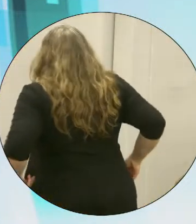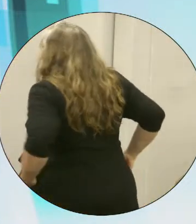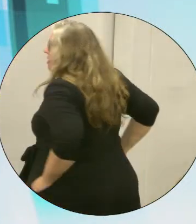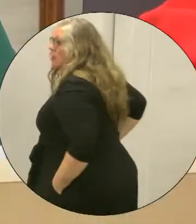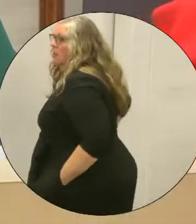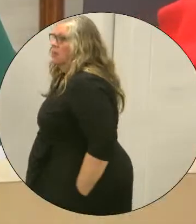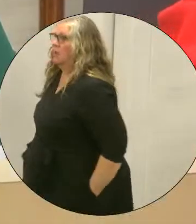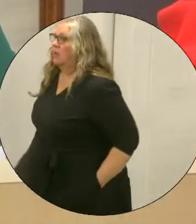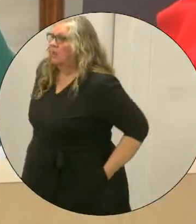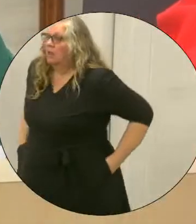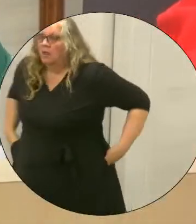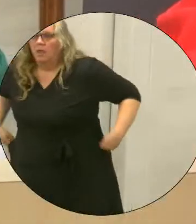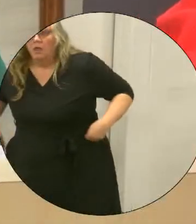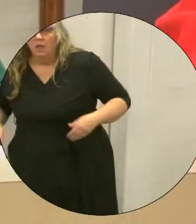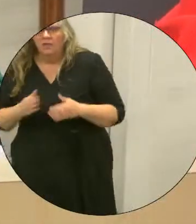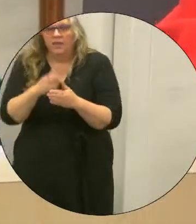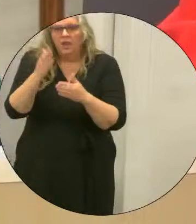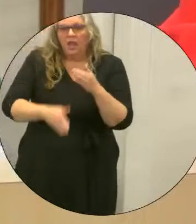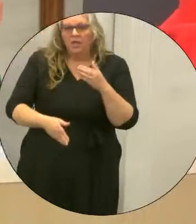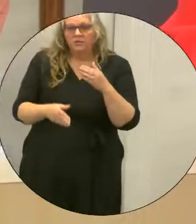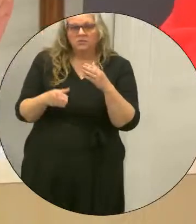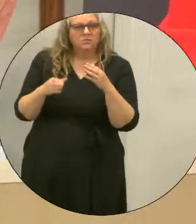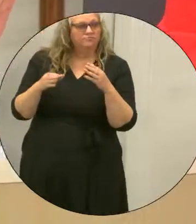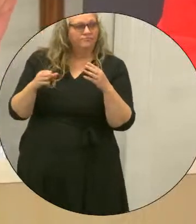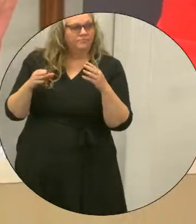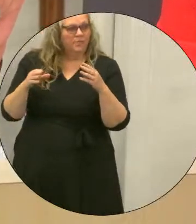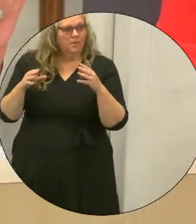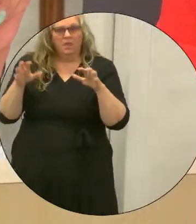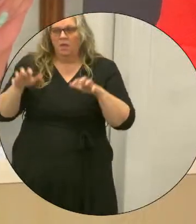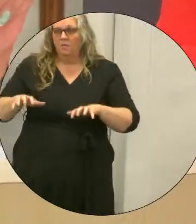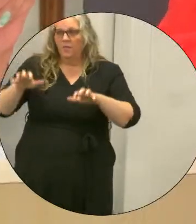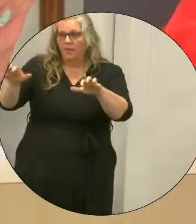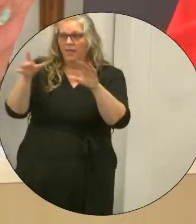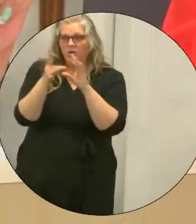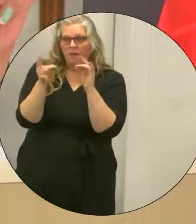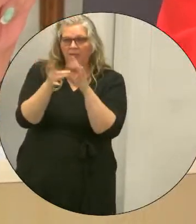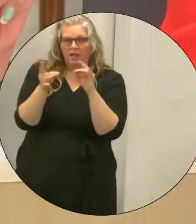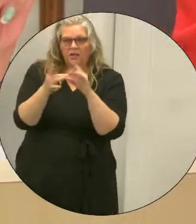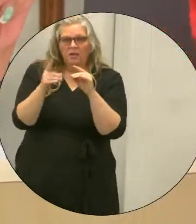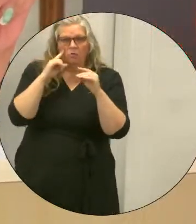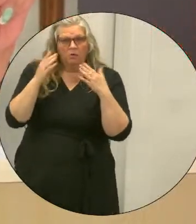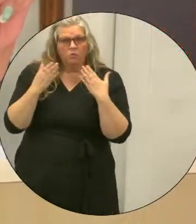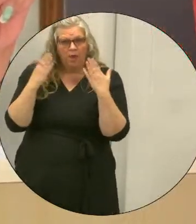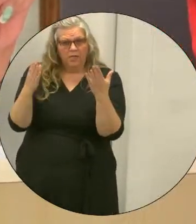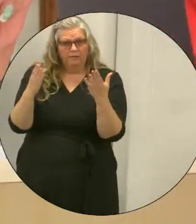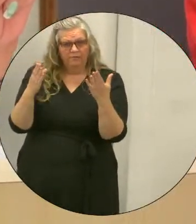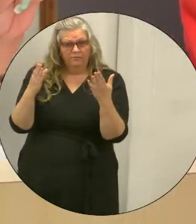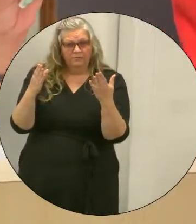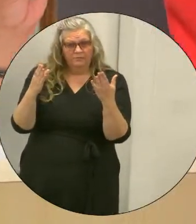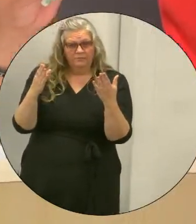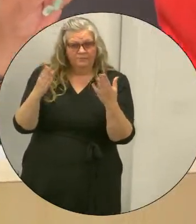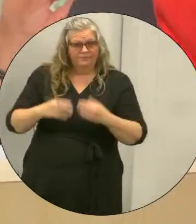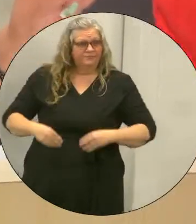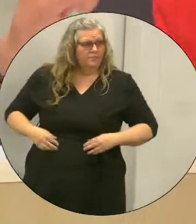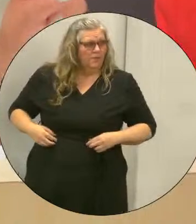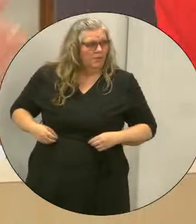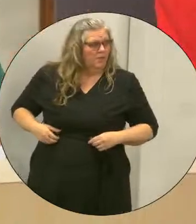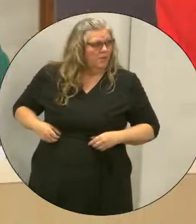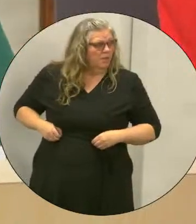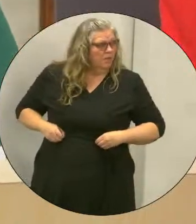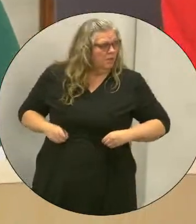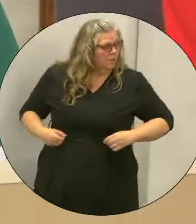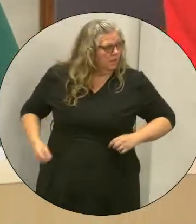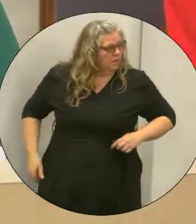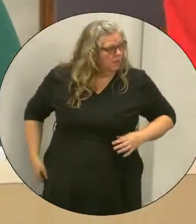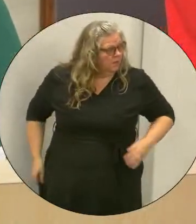back to us, and I do believe that Trustee Cavazos, you're ready for a motion, is that correct? Okay, give me a